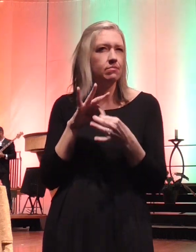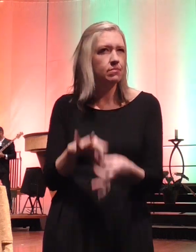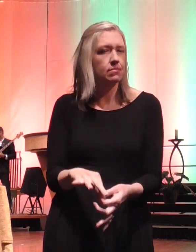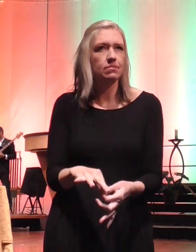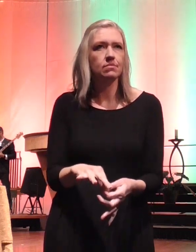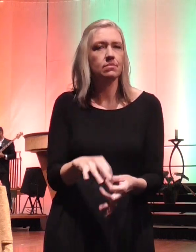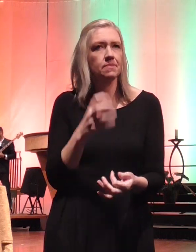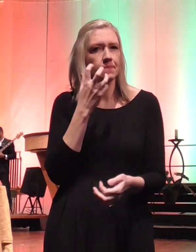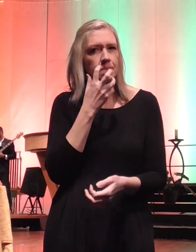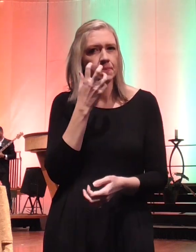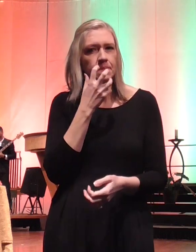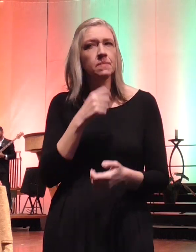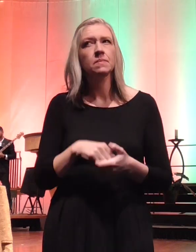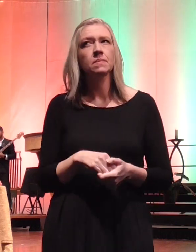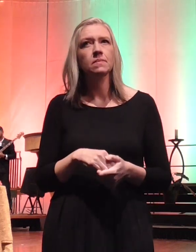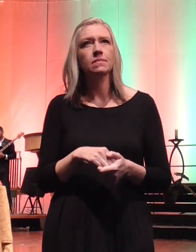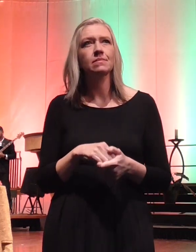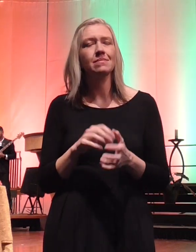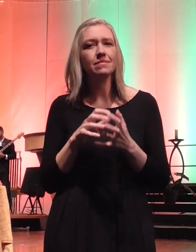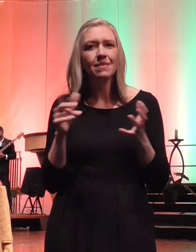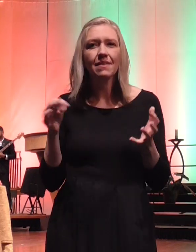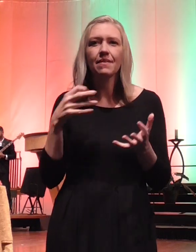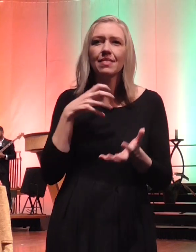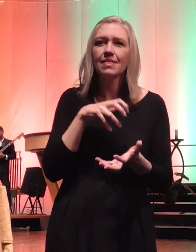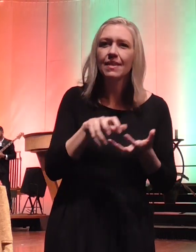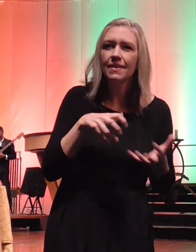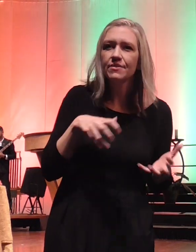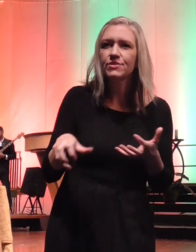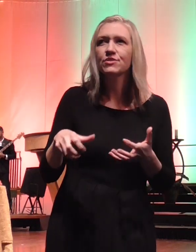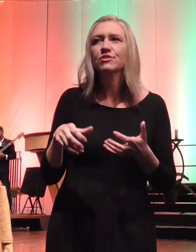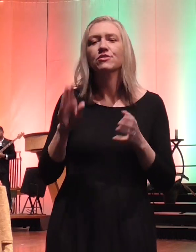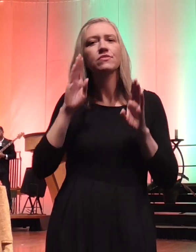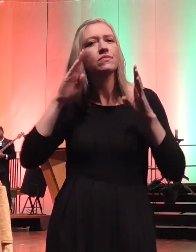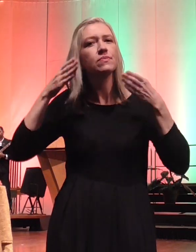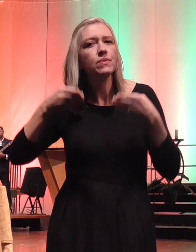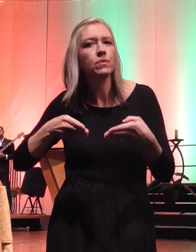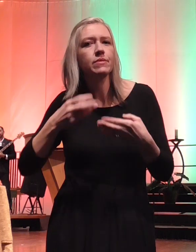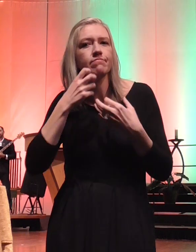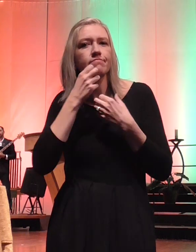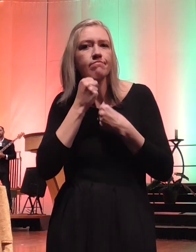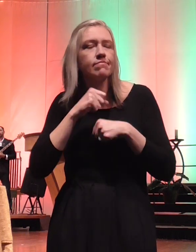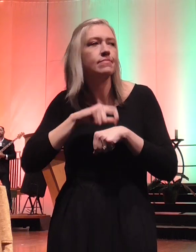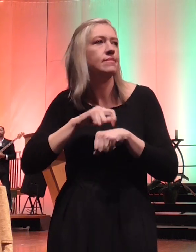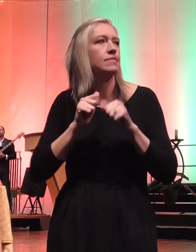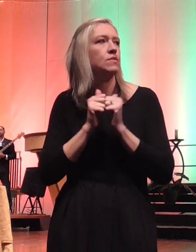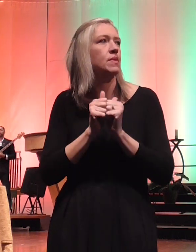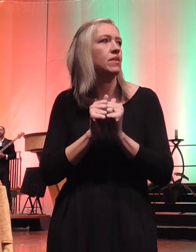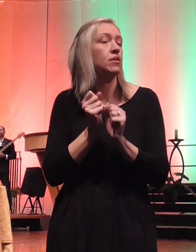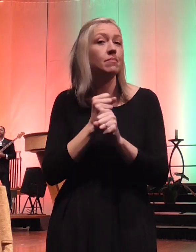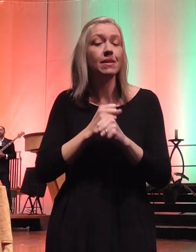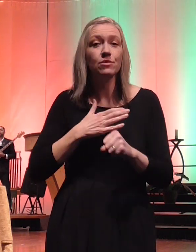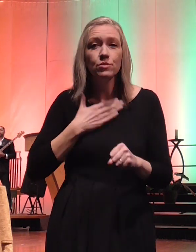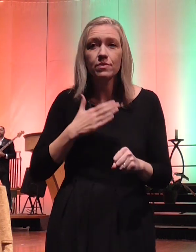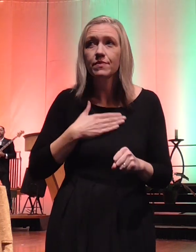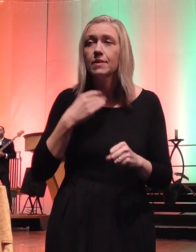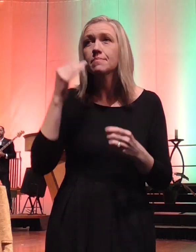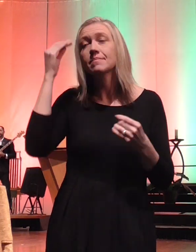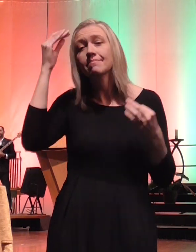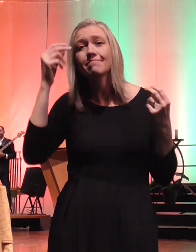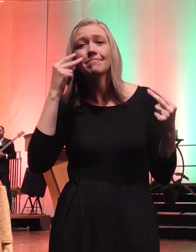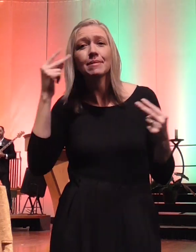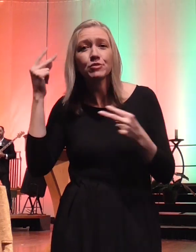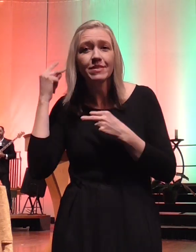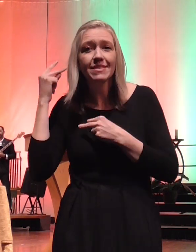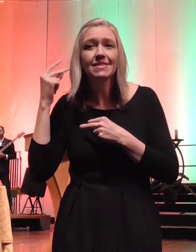have such laughter and focused time together and joyful memories and contemplation